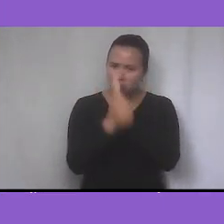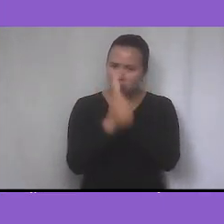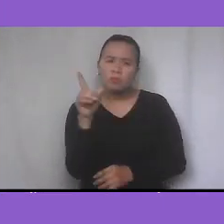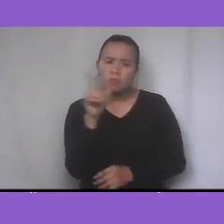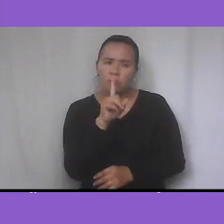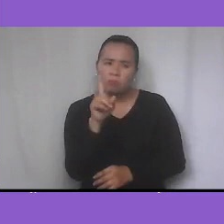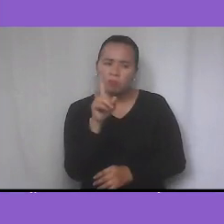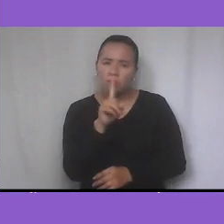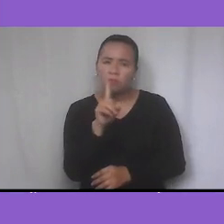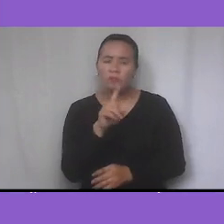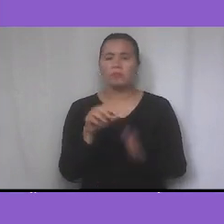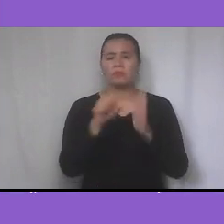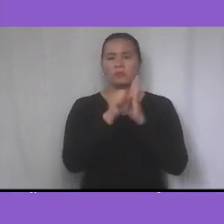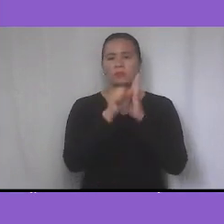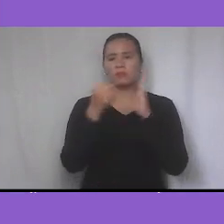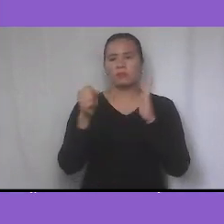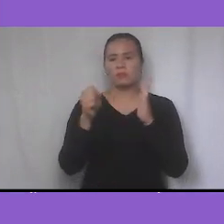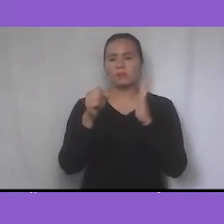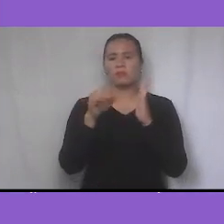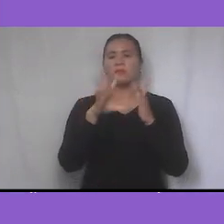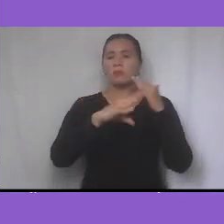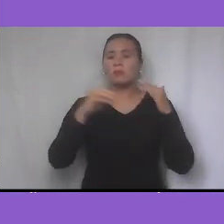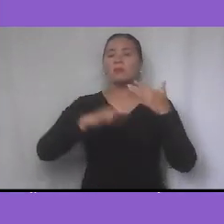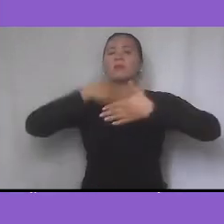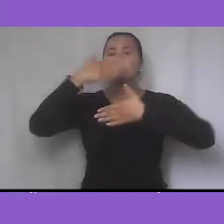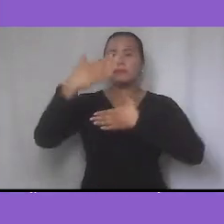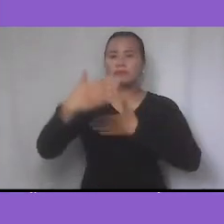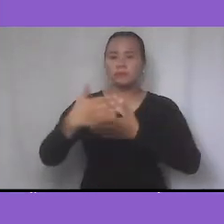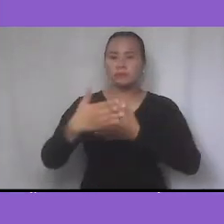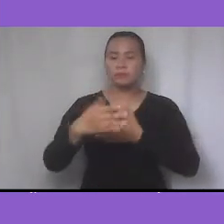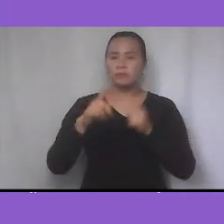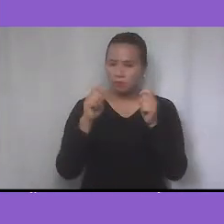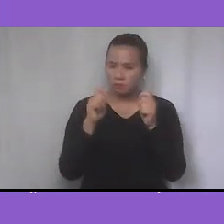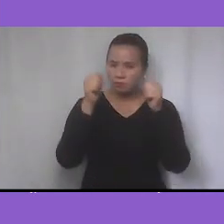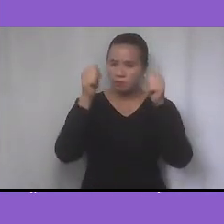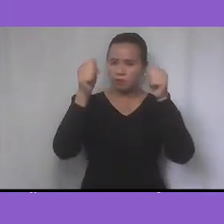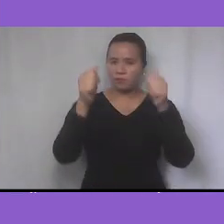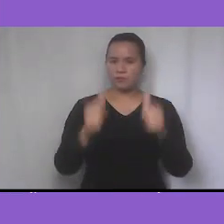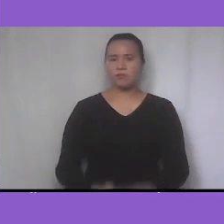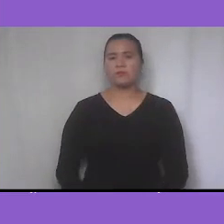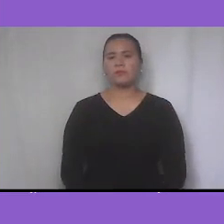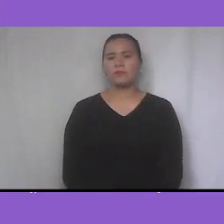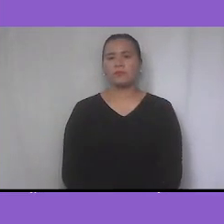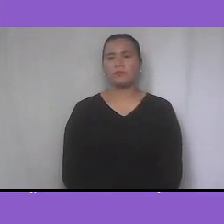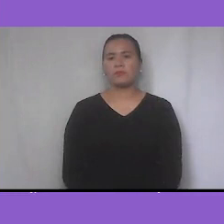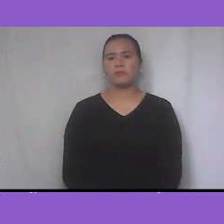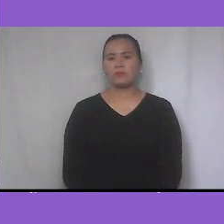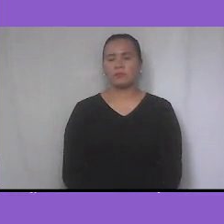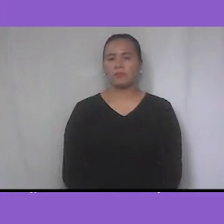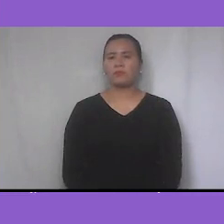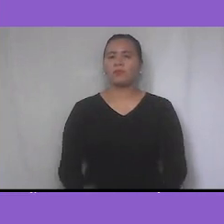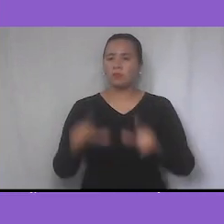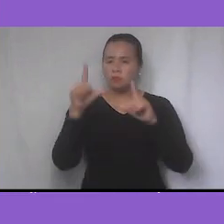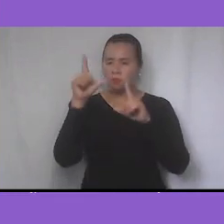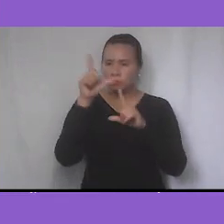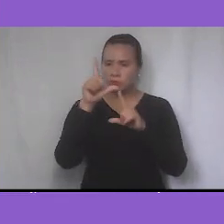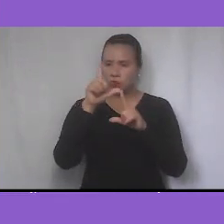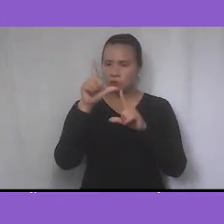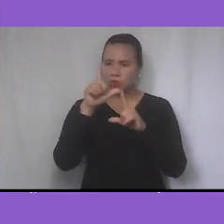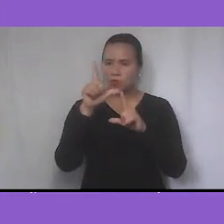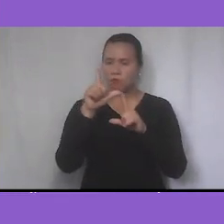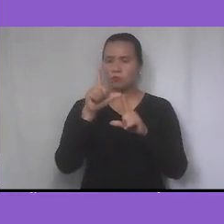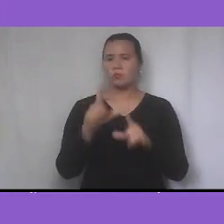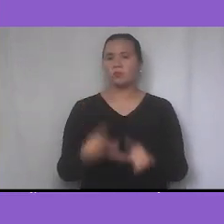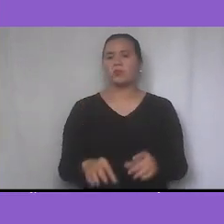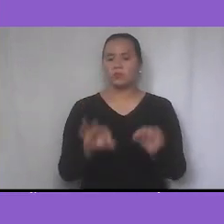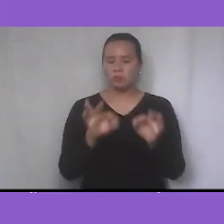ang sunod-sunod na pag-identify ng bawat tunog at titik. And again, you can use the spelling lists as